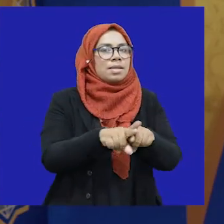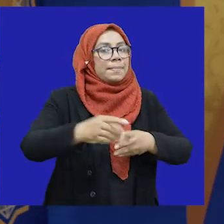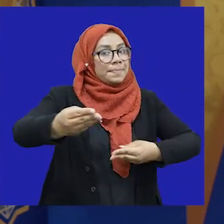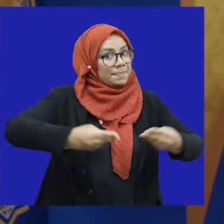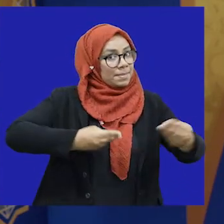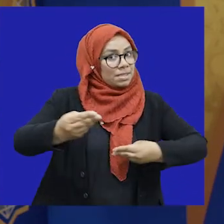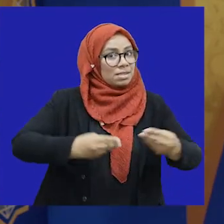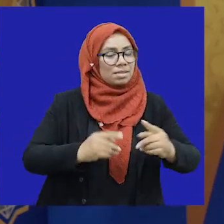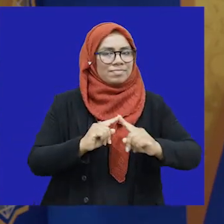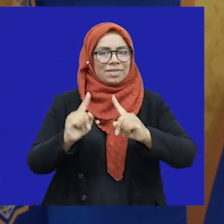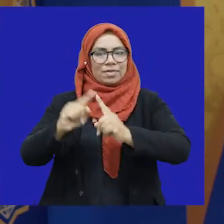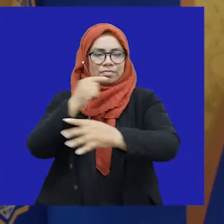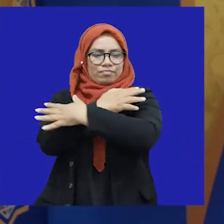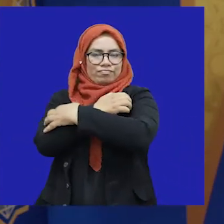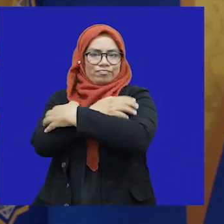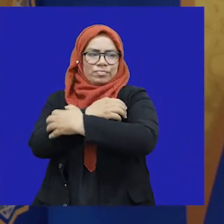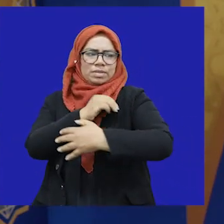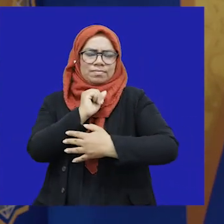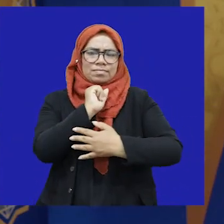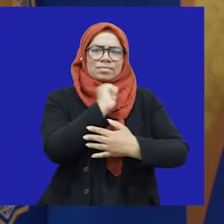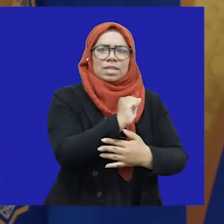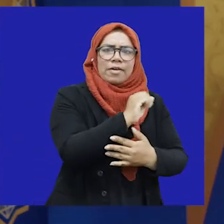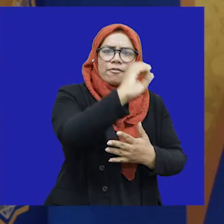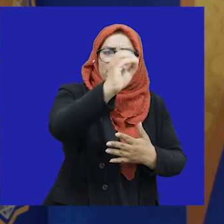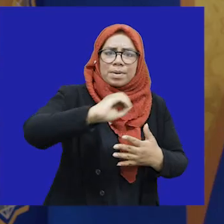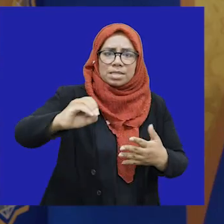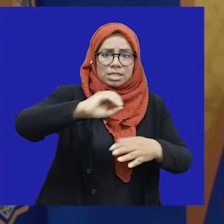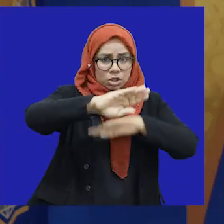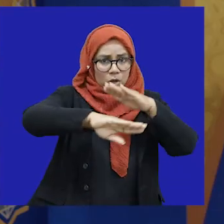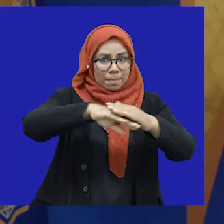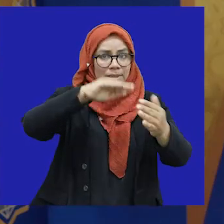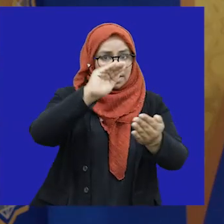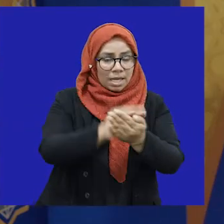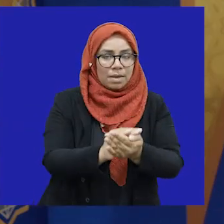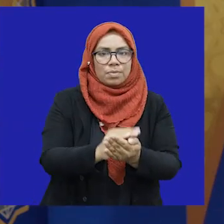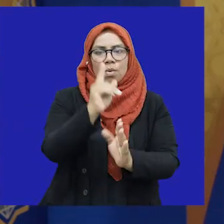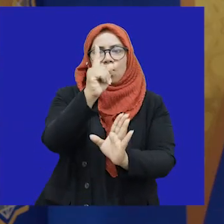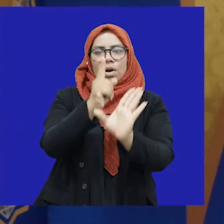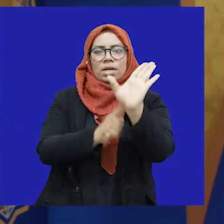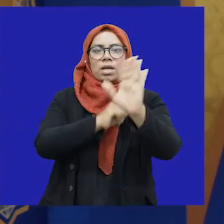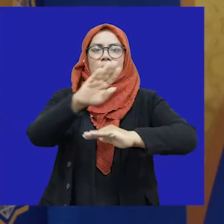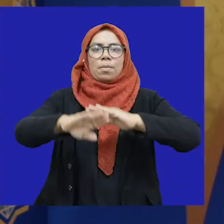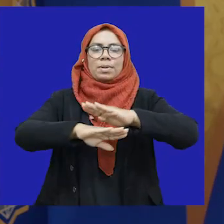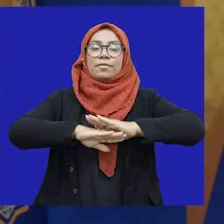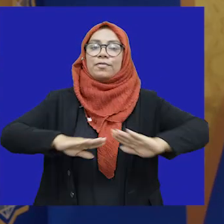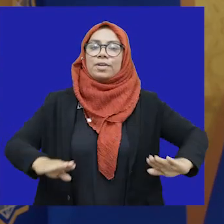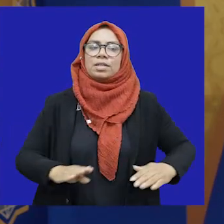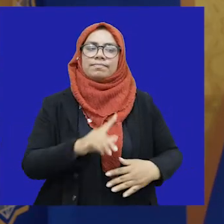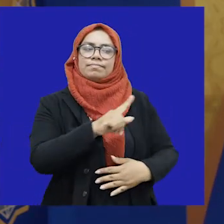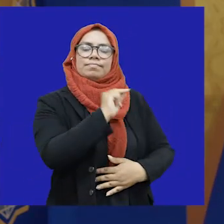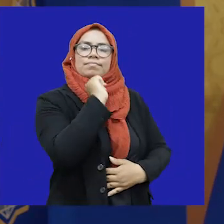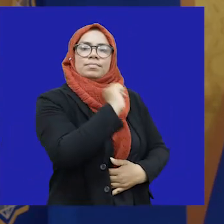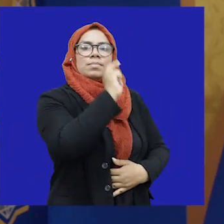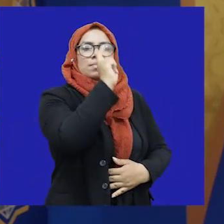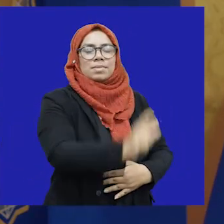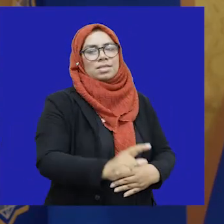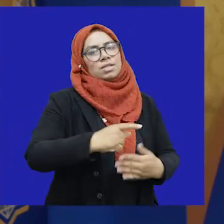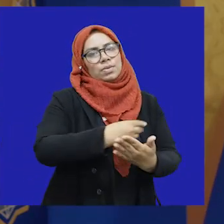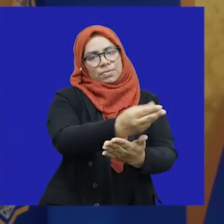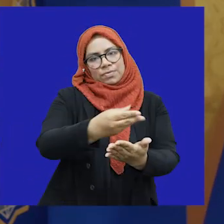rice, barley or wheat. The amount to be given is 1 sa', which